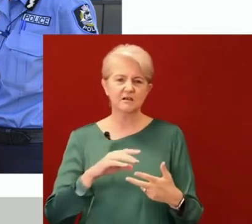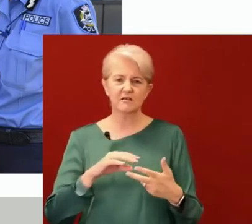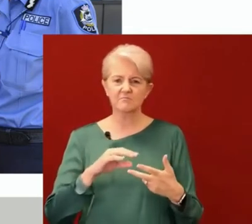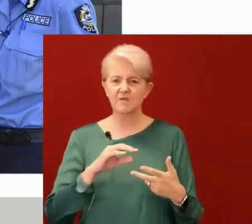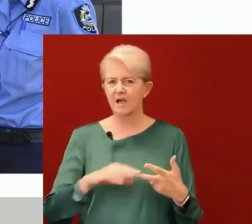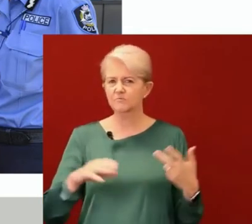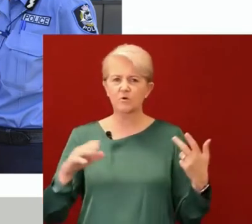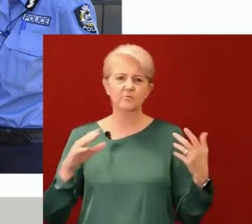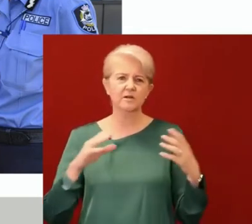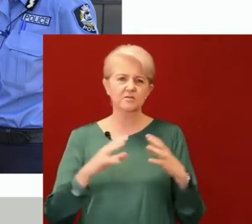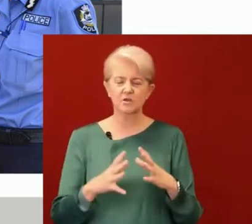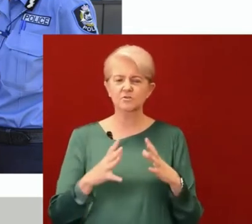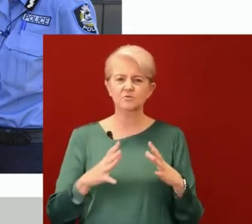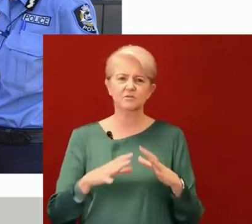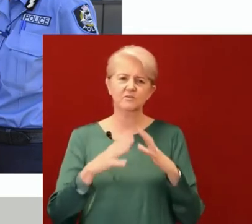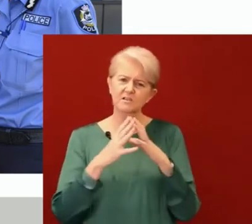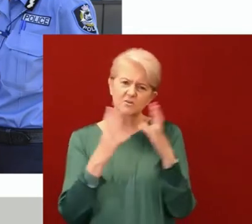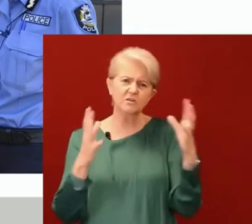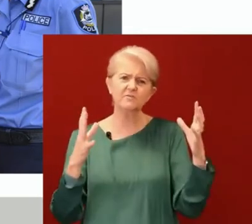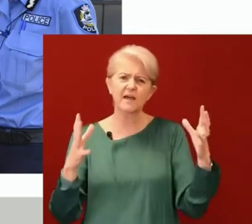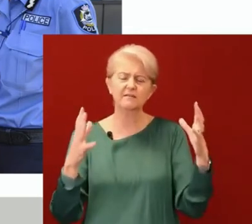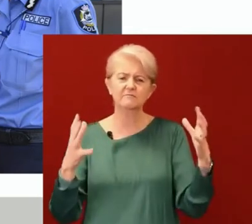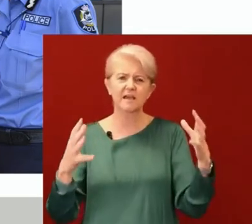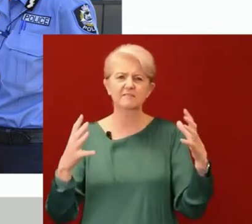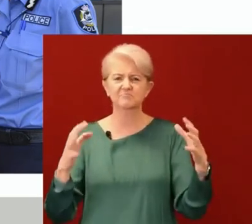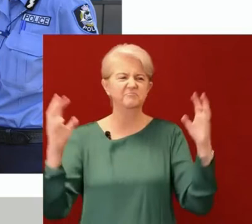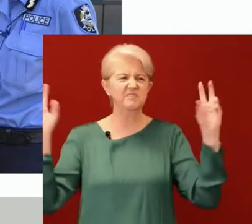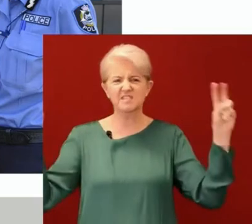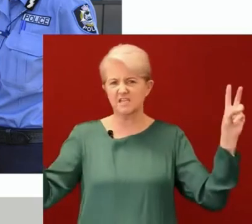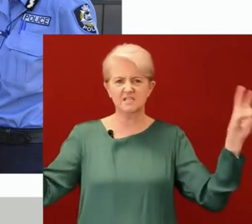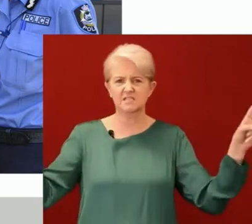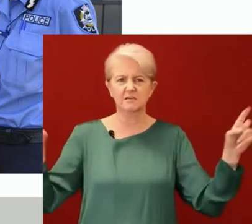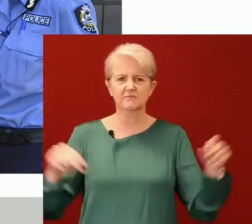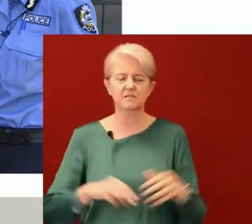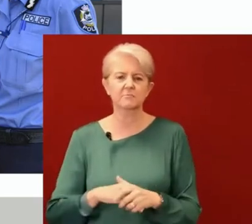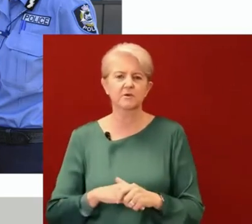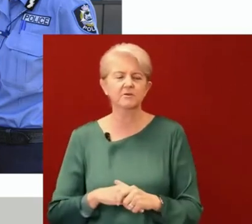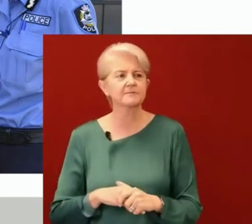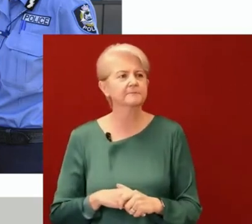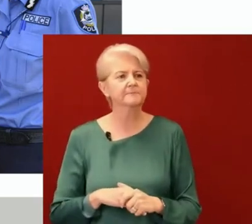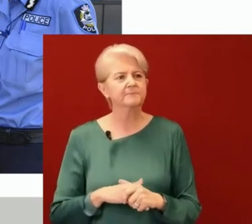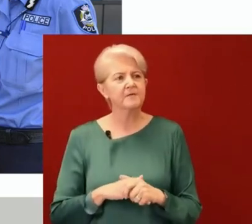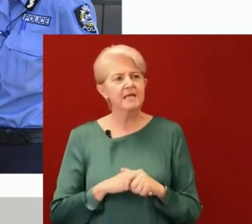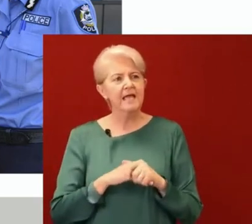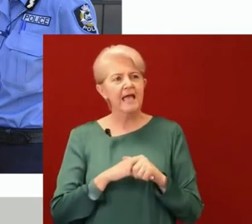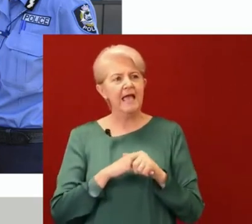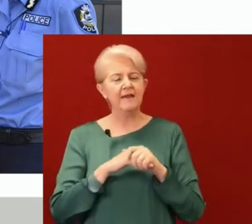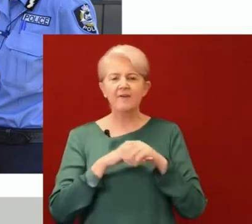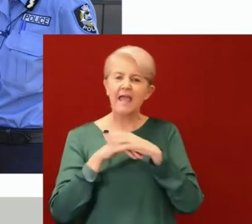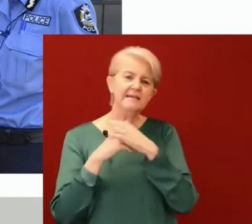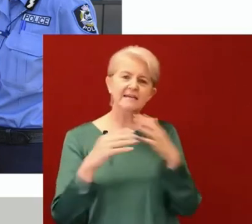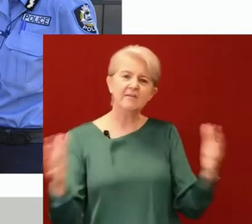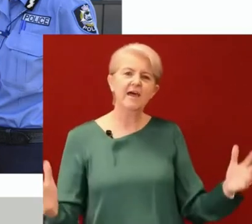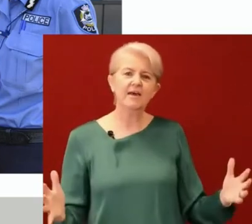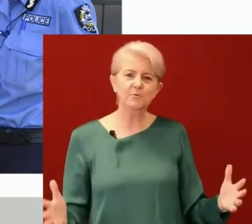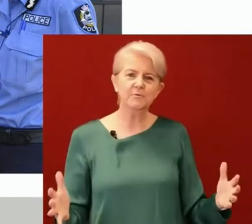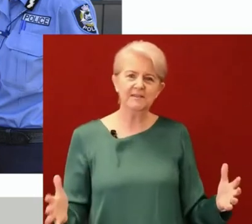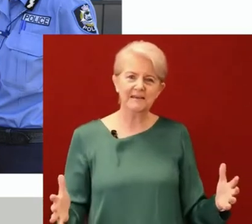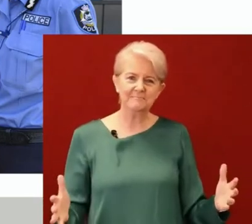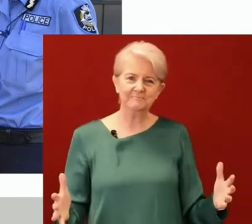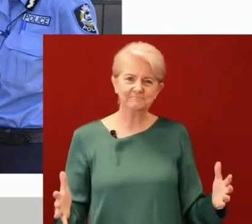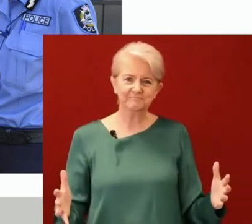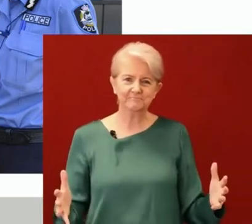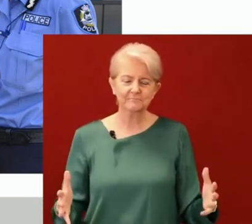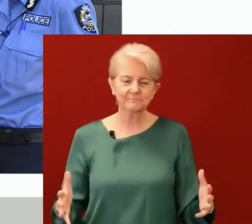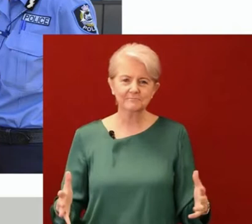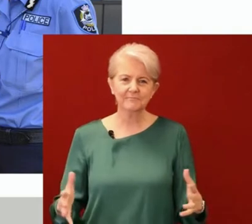sieges, armed robberies, those sorts of things. All of that sexy stuff, I suppose. And they had never had a woman